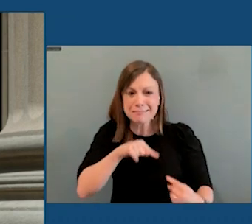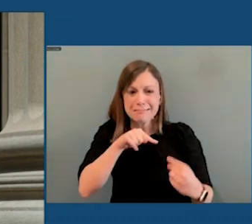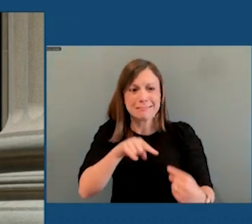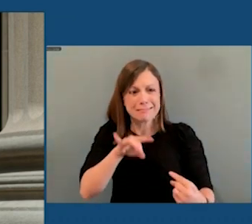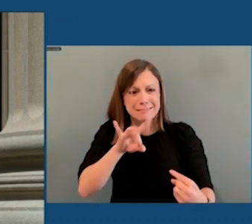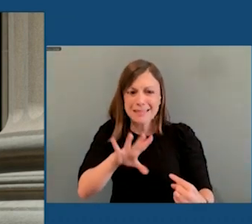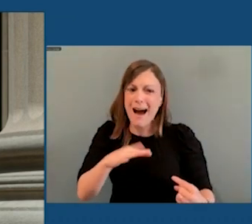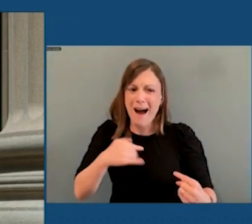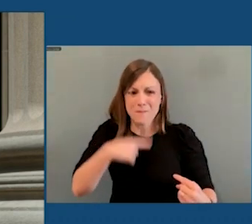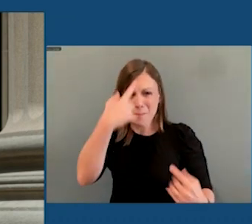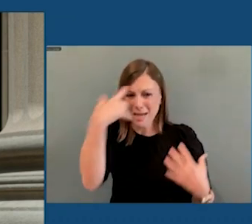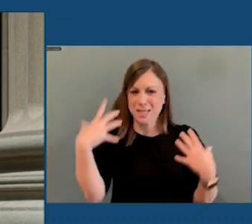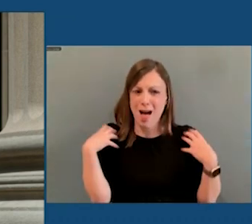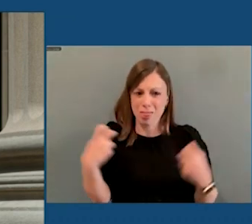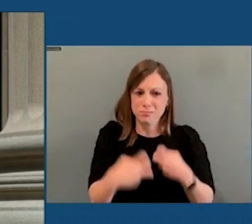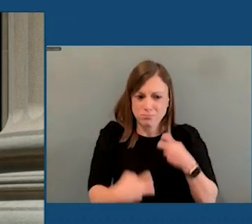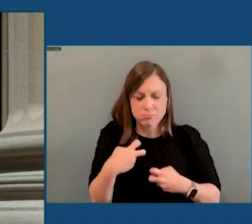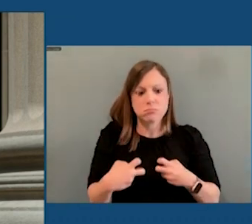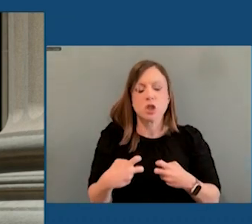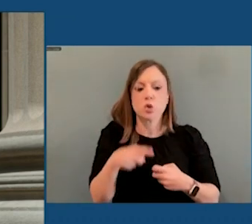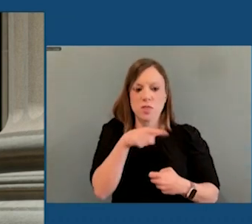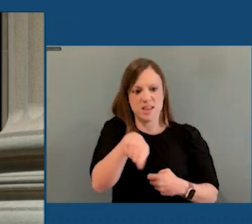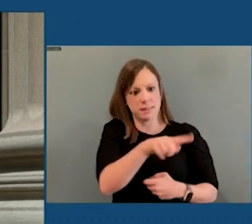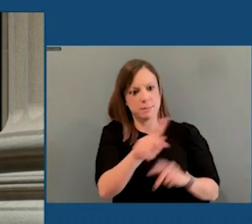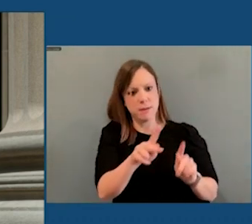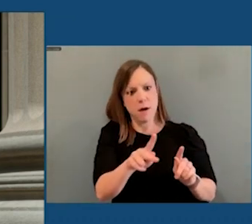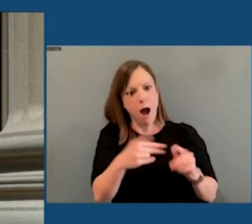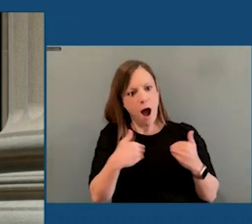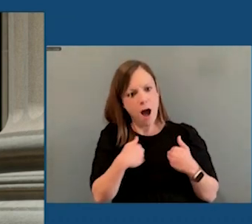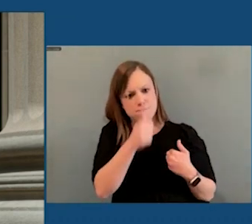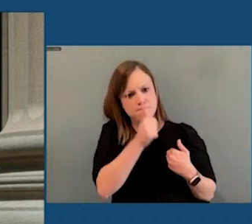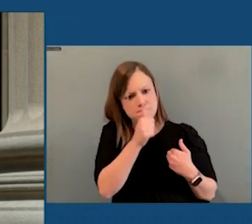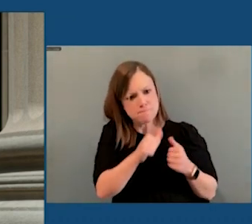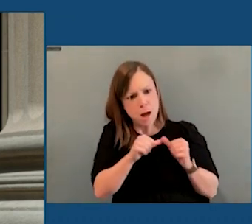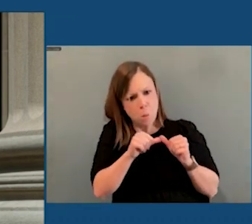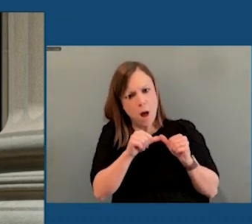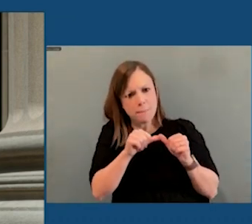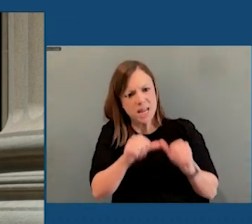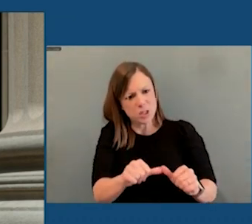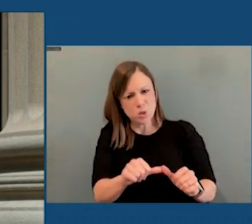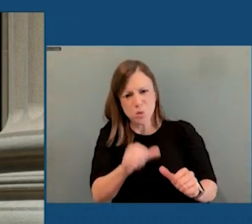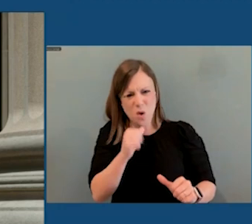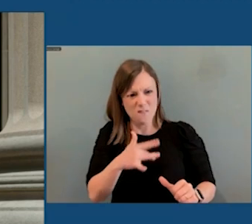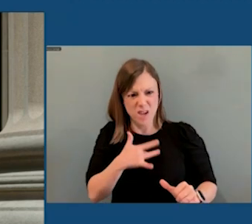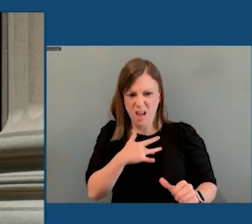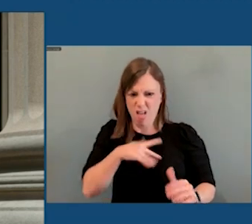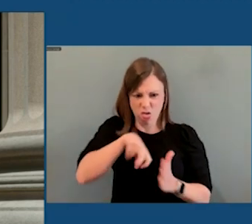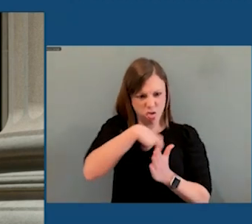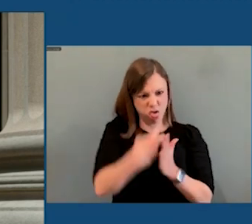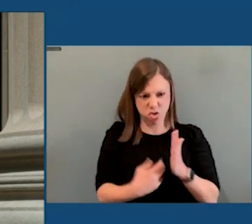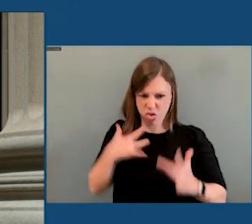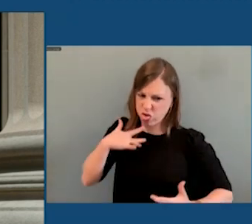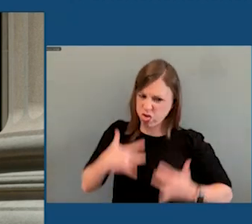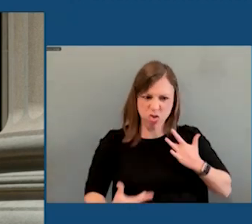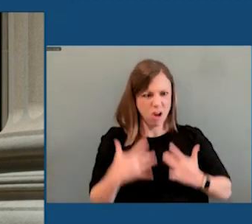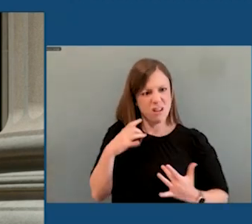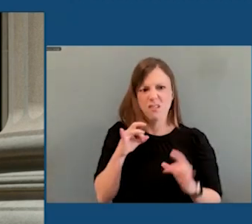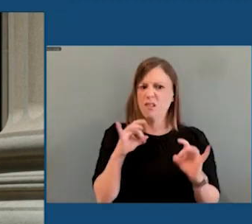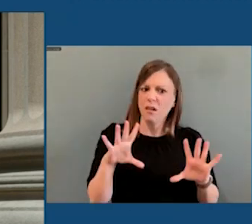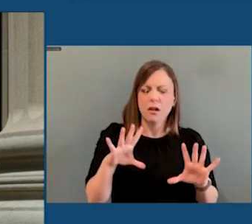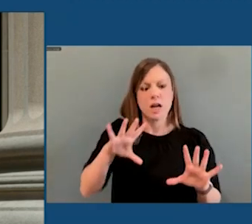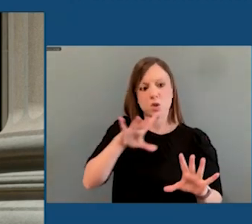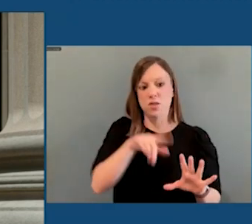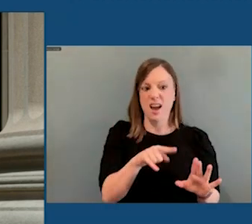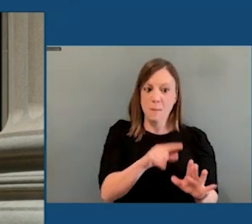these individuals can have lasting well-being instead of cycling in and out of the justice system. Secondly,